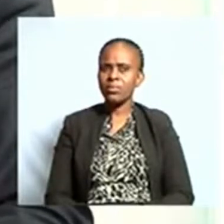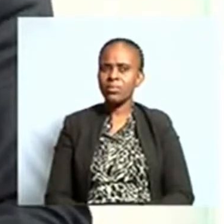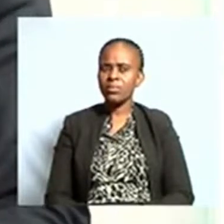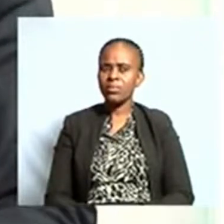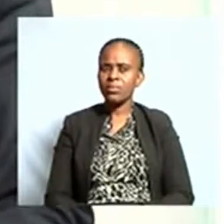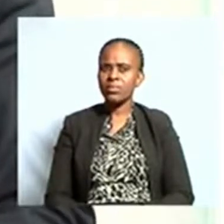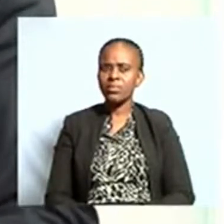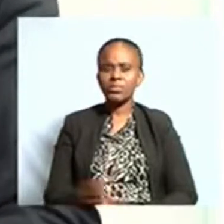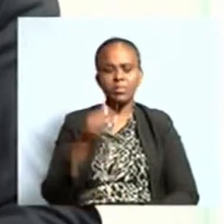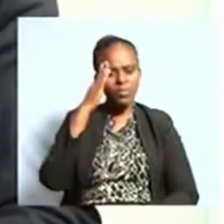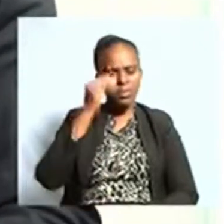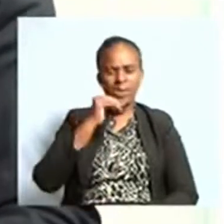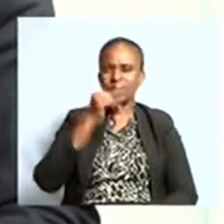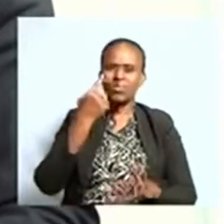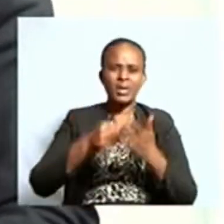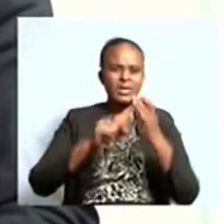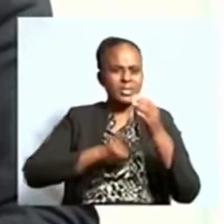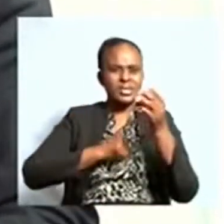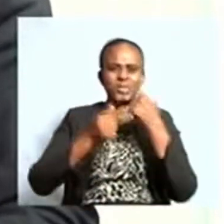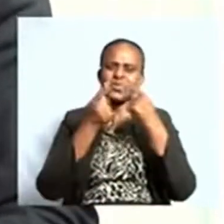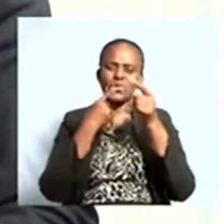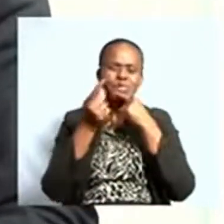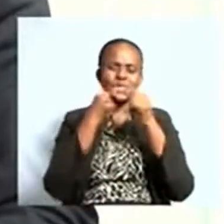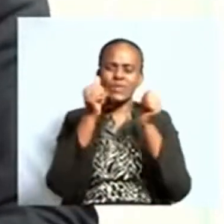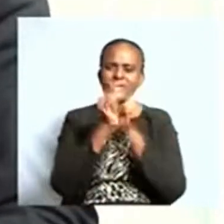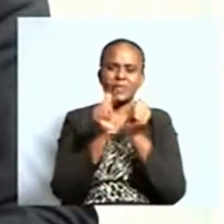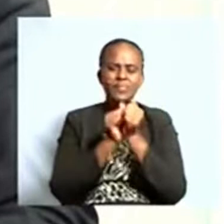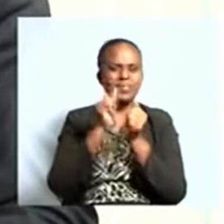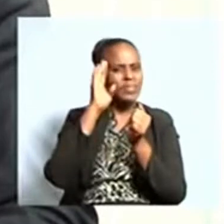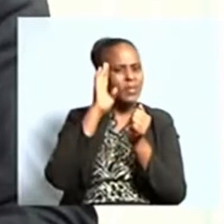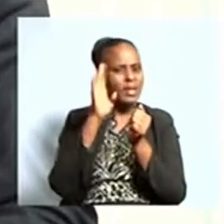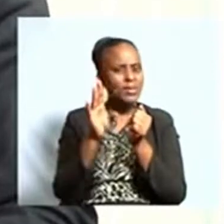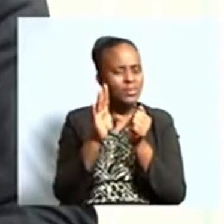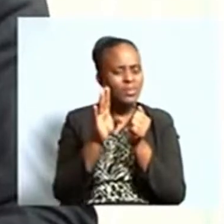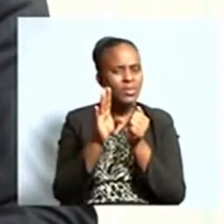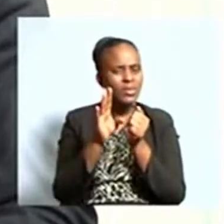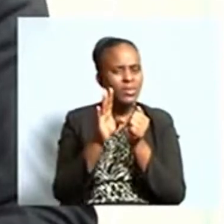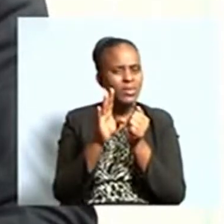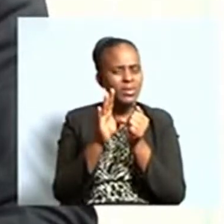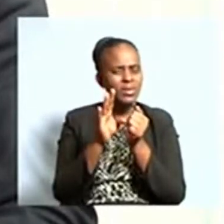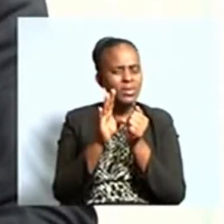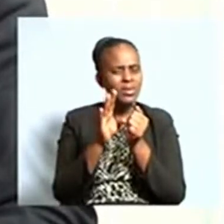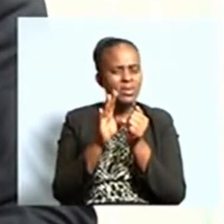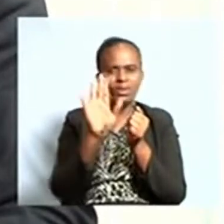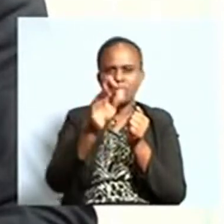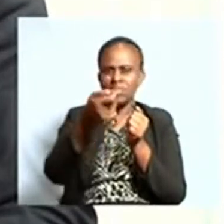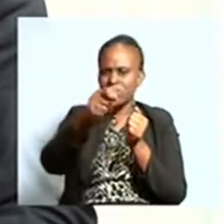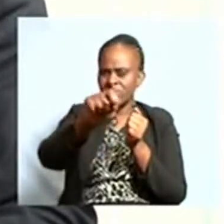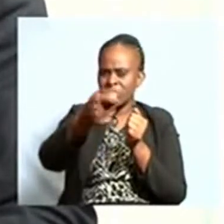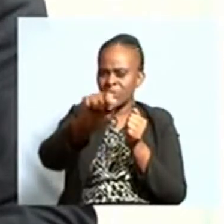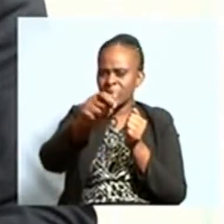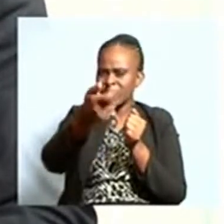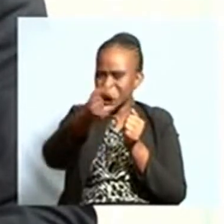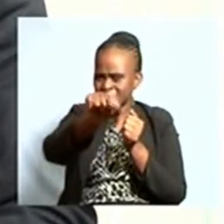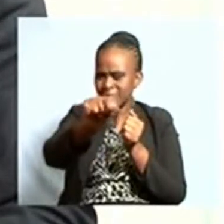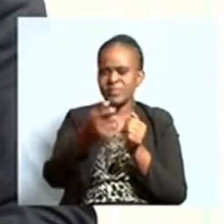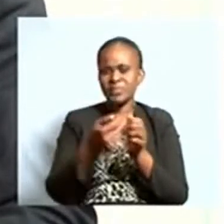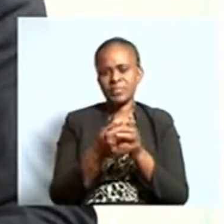This is what we're talking about. You'll be unable to get us if your volume is. Kindly reduce the volume on your